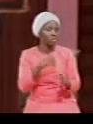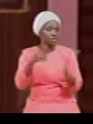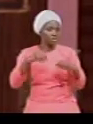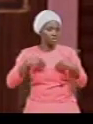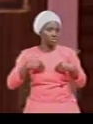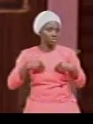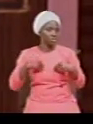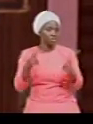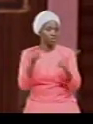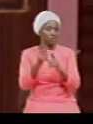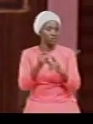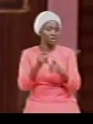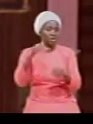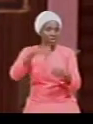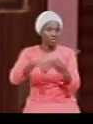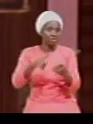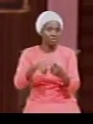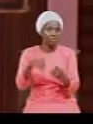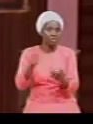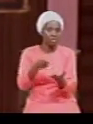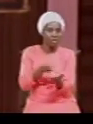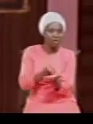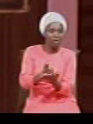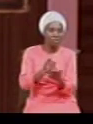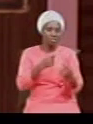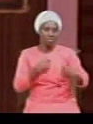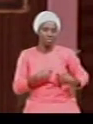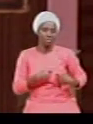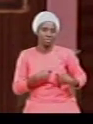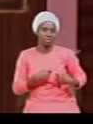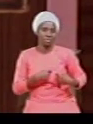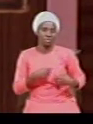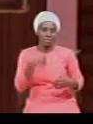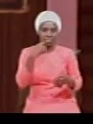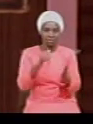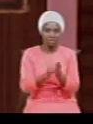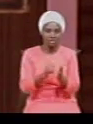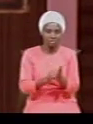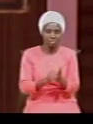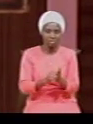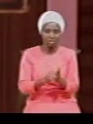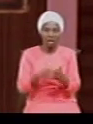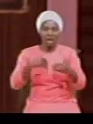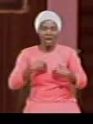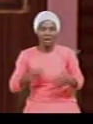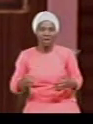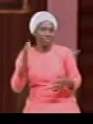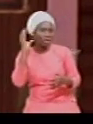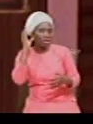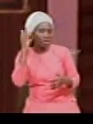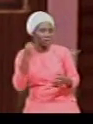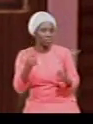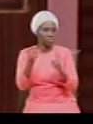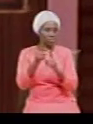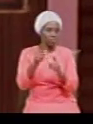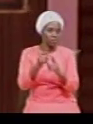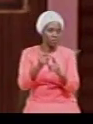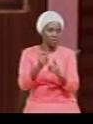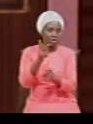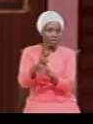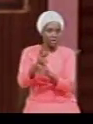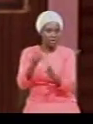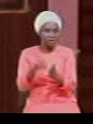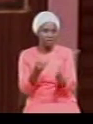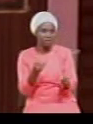receive it into an honest heart. It says, having heard the word, keep